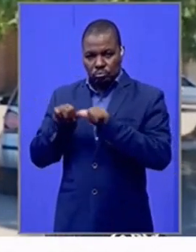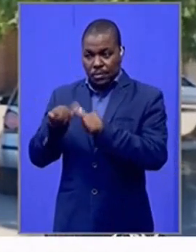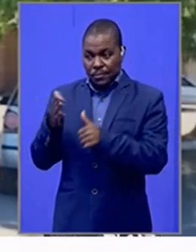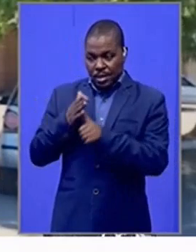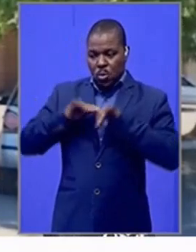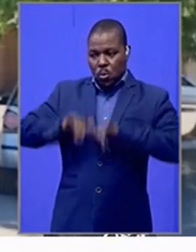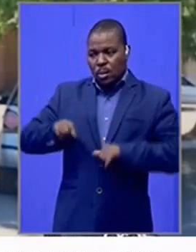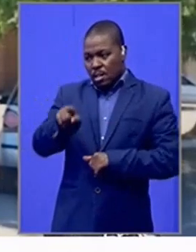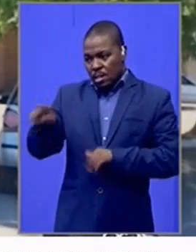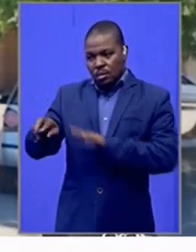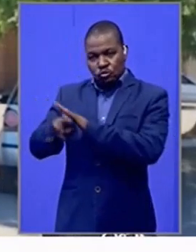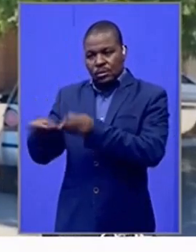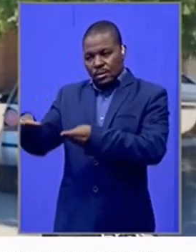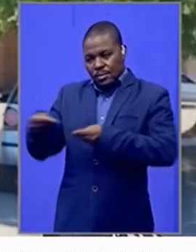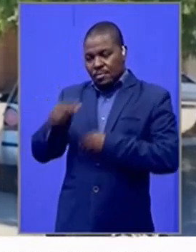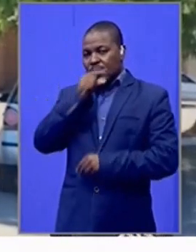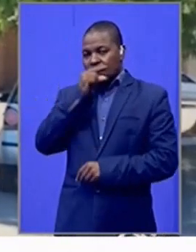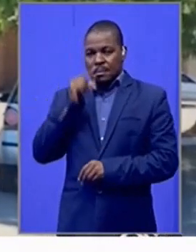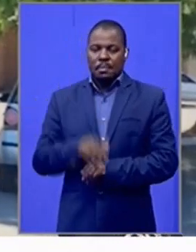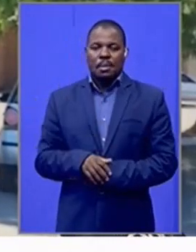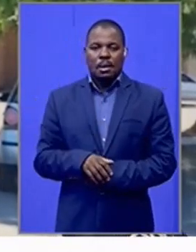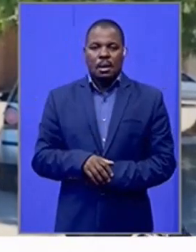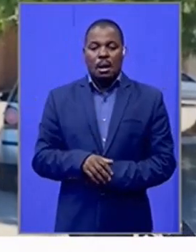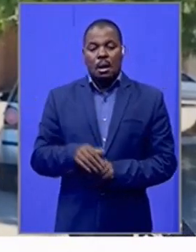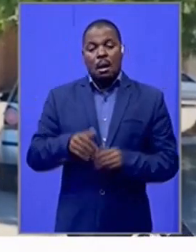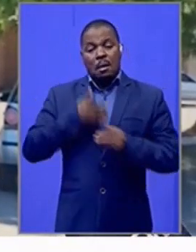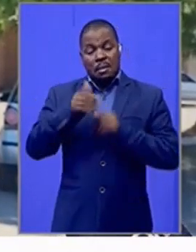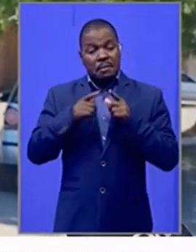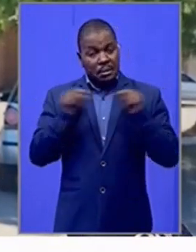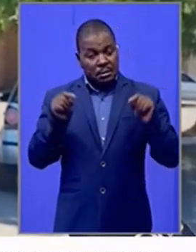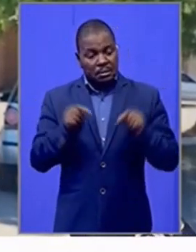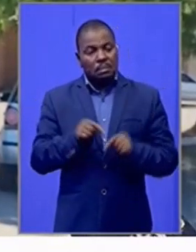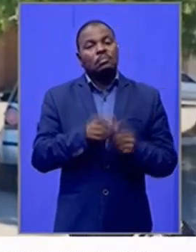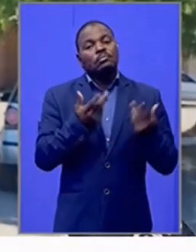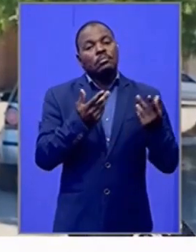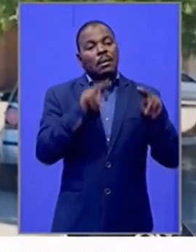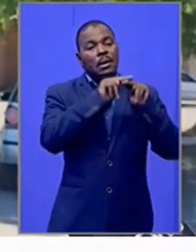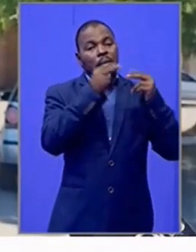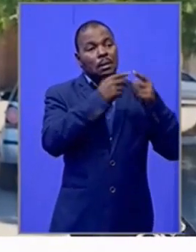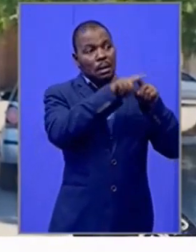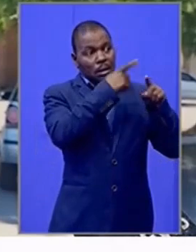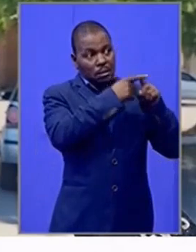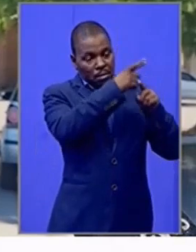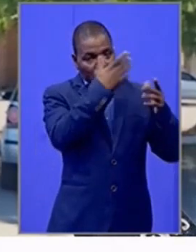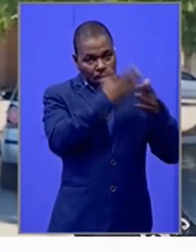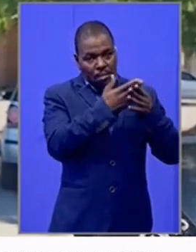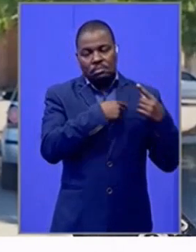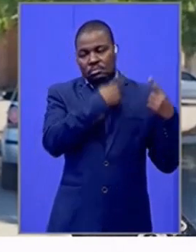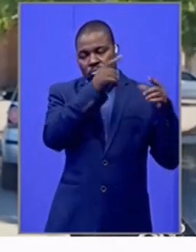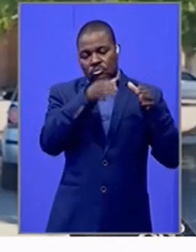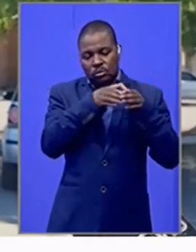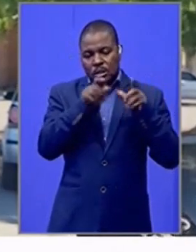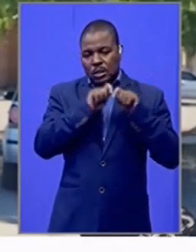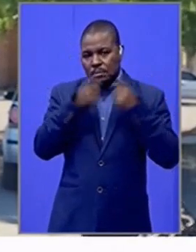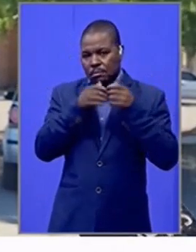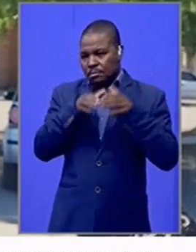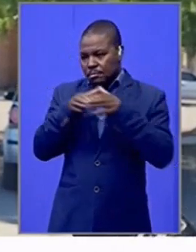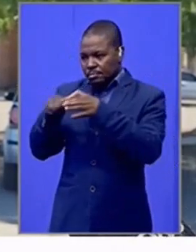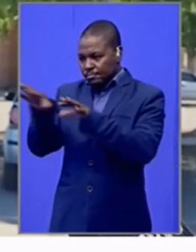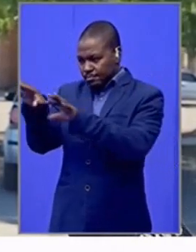file maina ao go mme komiti e re feditse go shugana le yona komiti-phethisi ya Bosetshaba ya tla ya romela setlhopha somo se se ya go ba